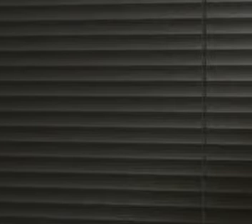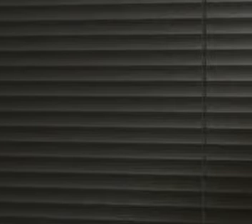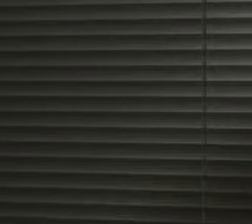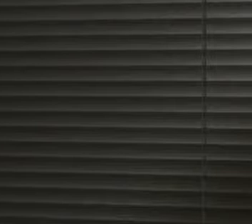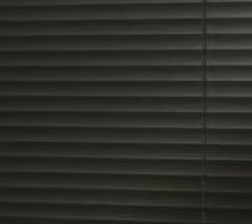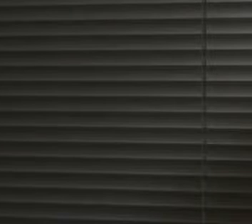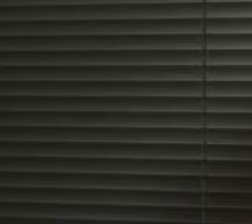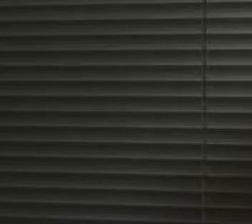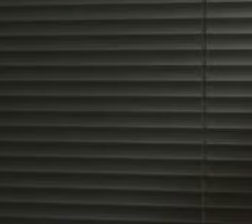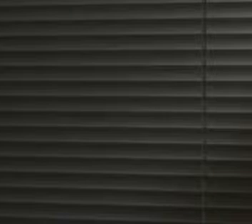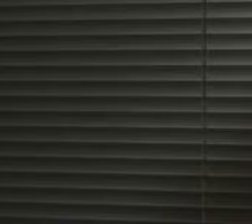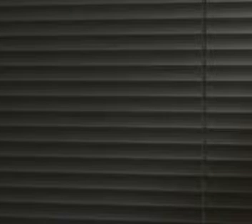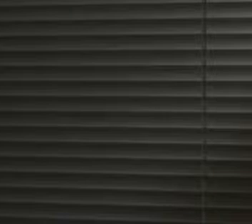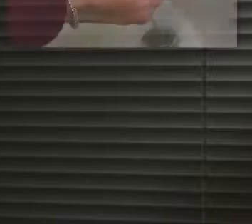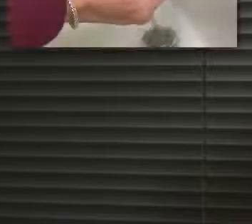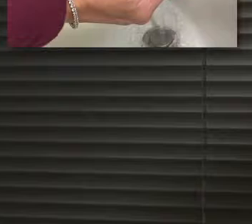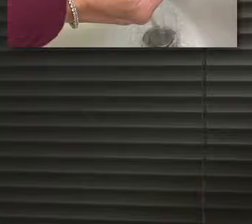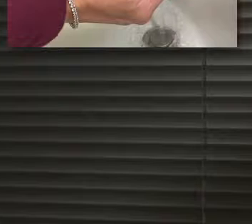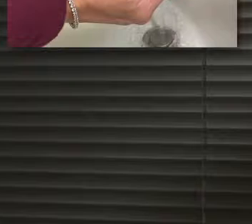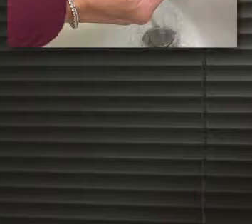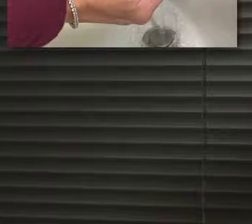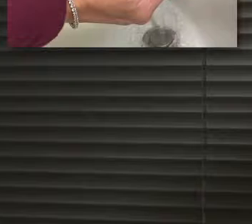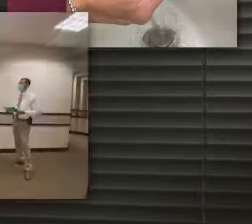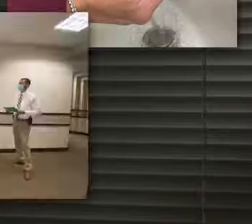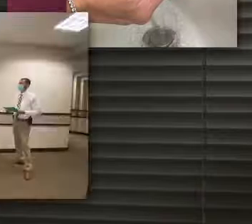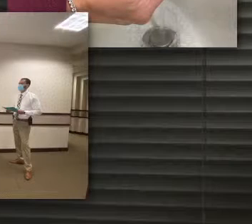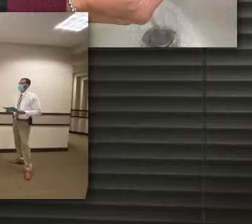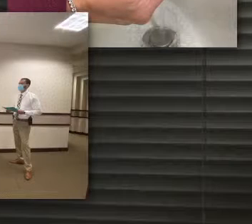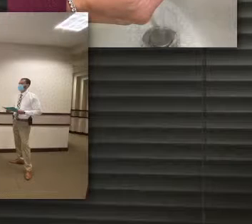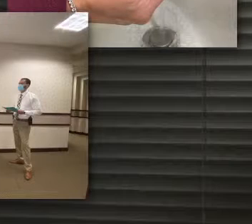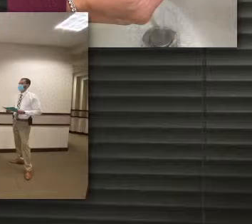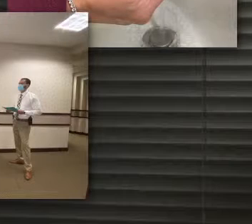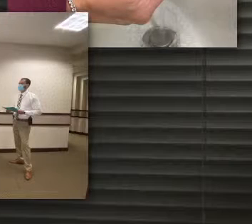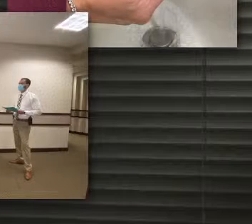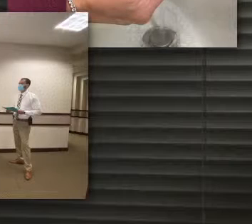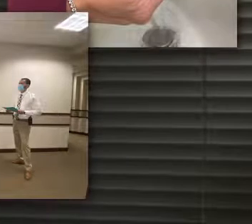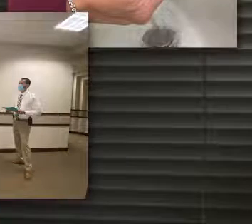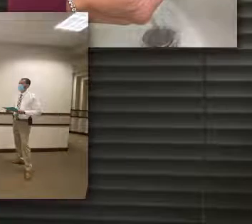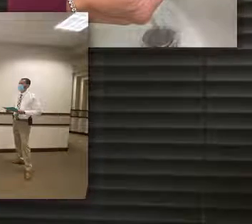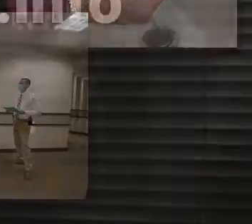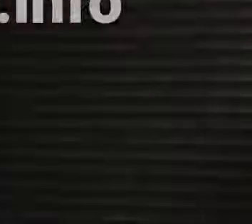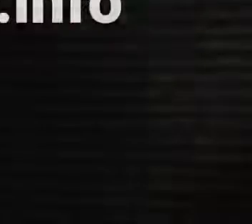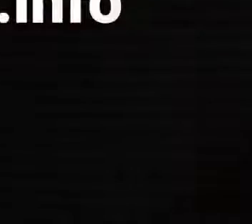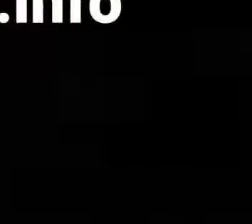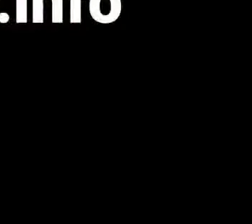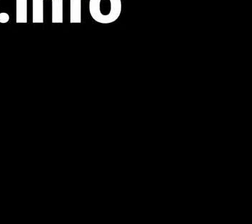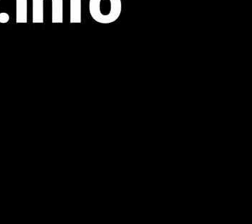you should do your part by wearing your mask, washing your hands, and watching your social distancing.